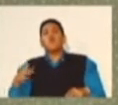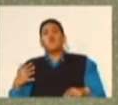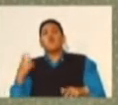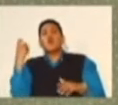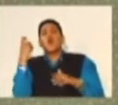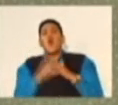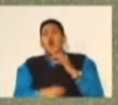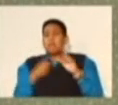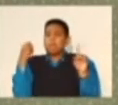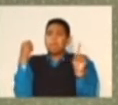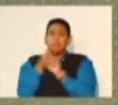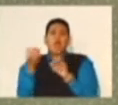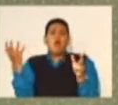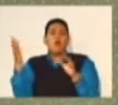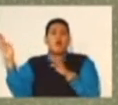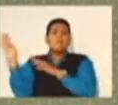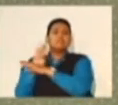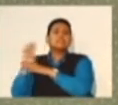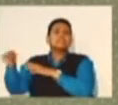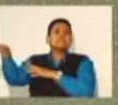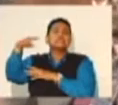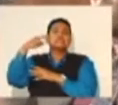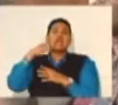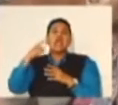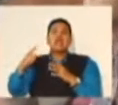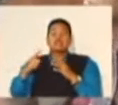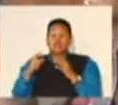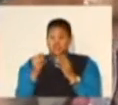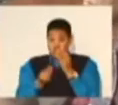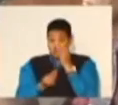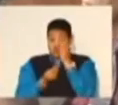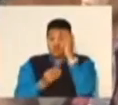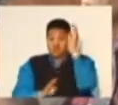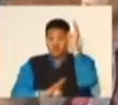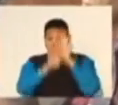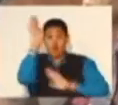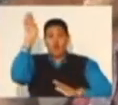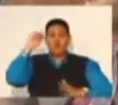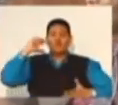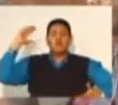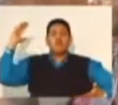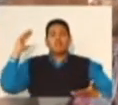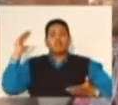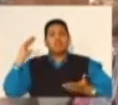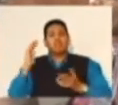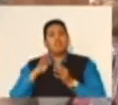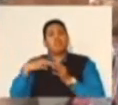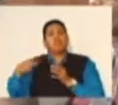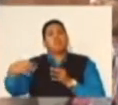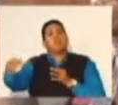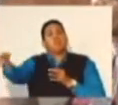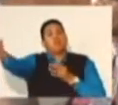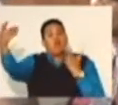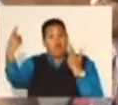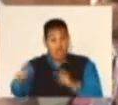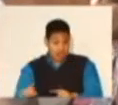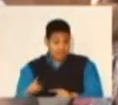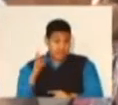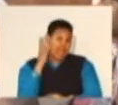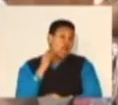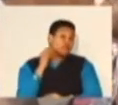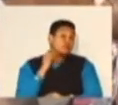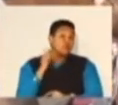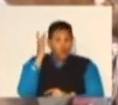businesses and delays the growth agenda. The experience underscores the reason